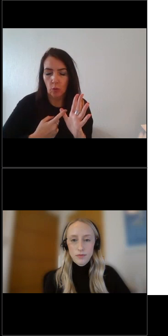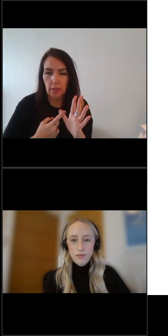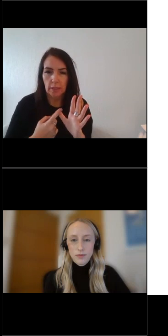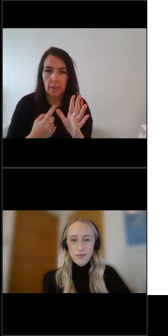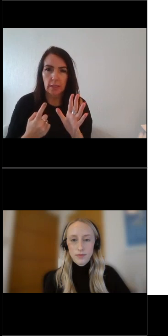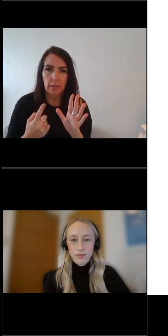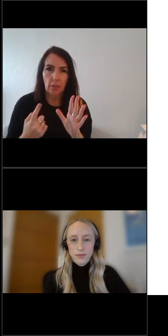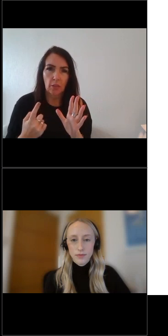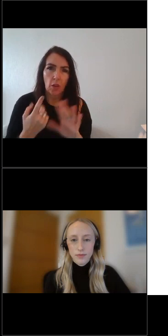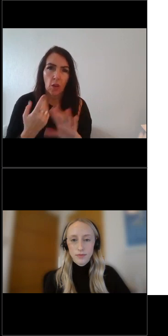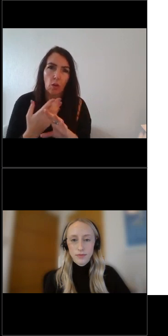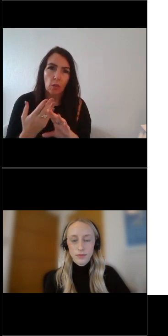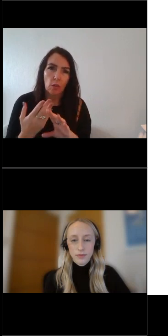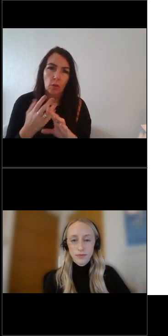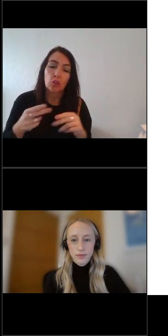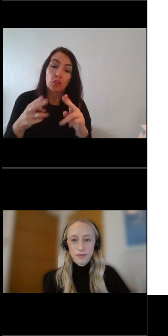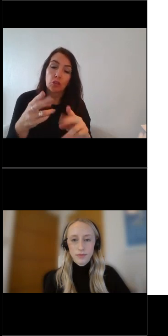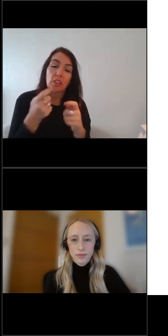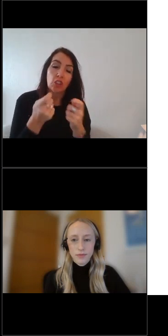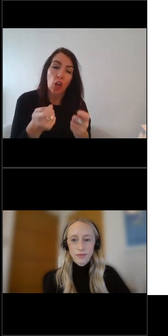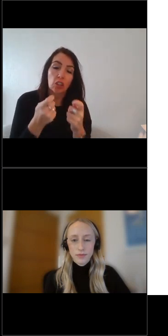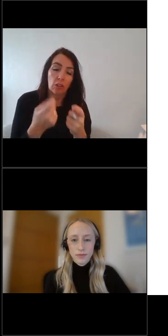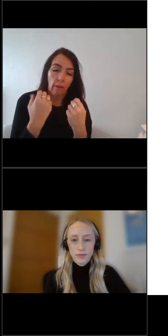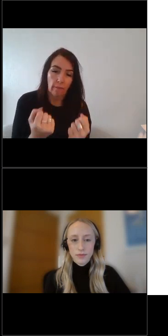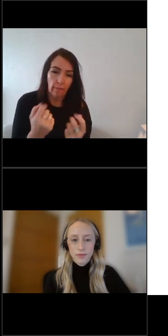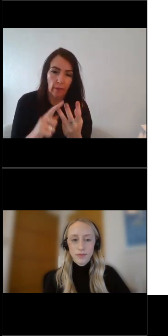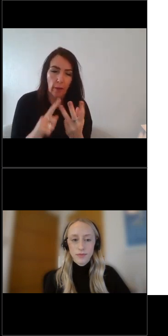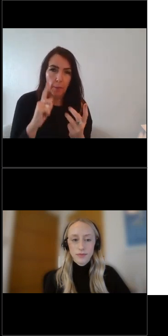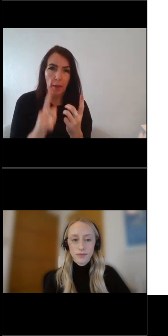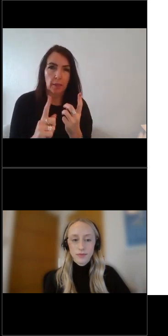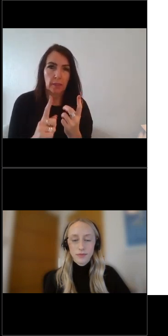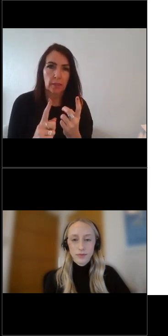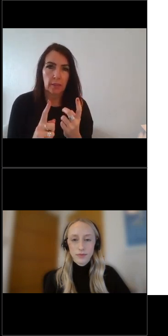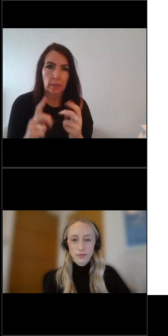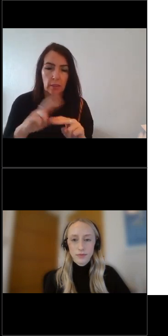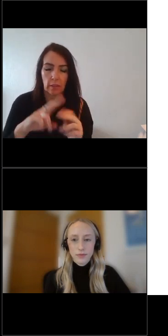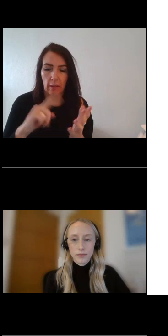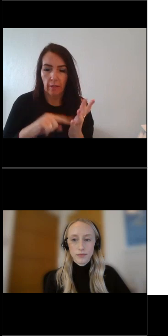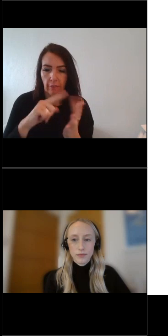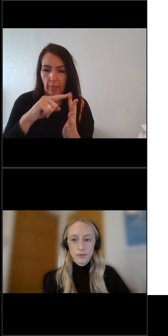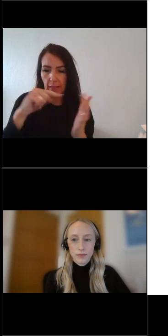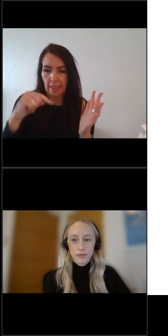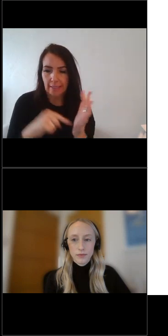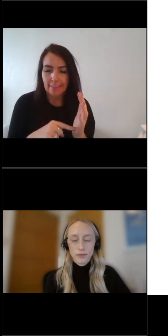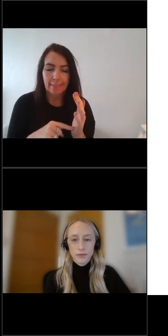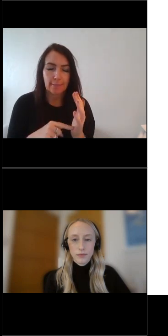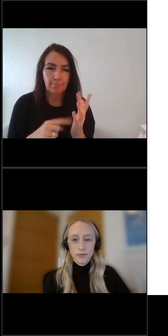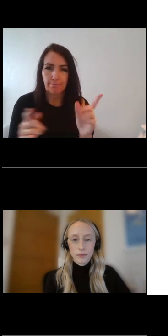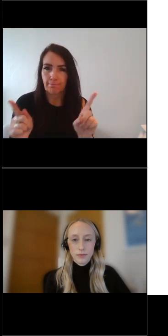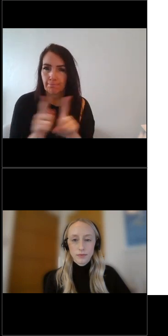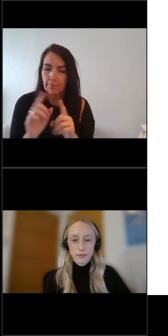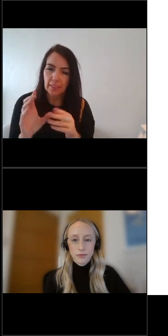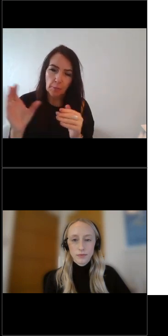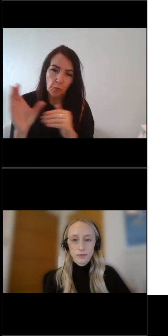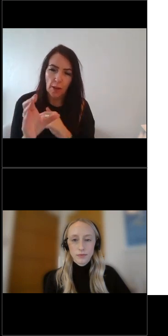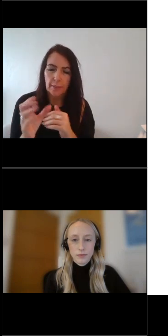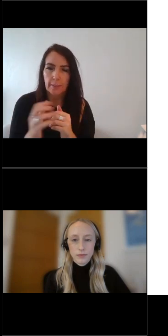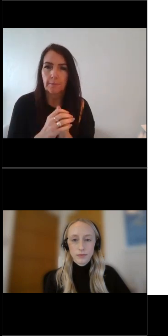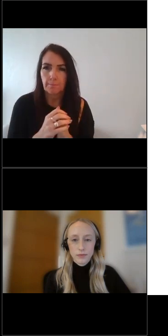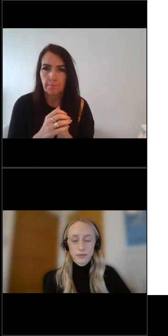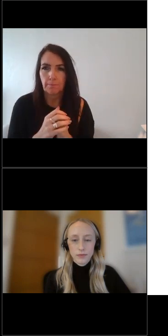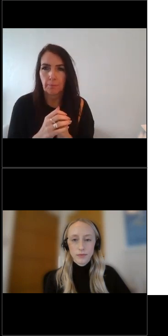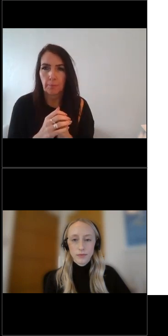on-street charging, but in terms of fleet, it is the same grant regime that exists